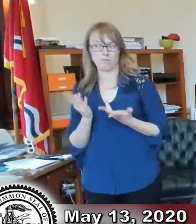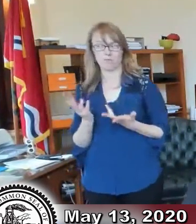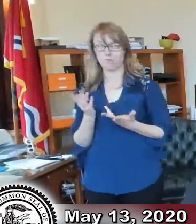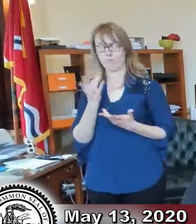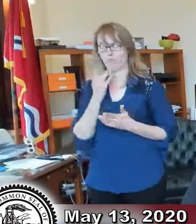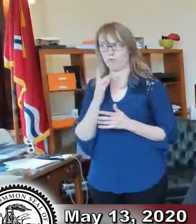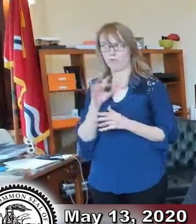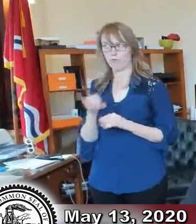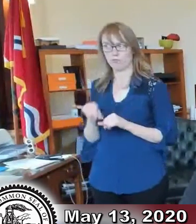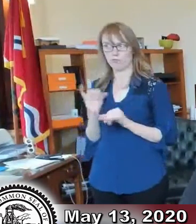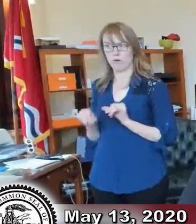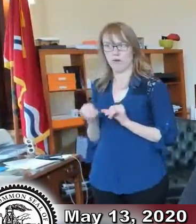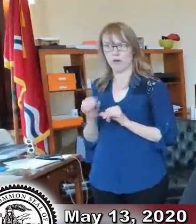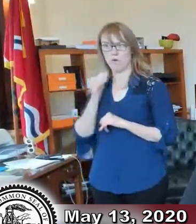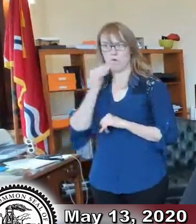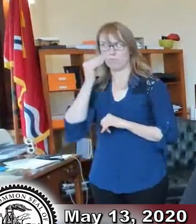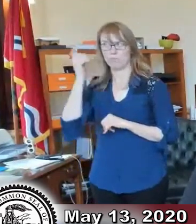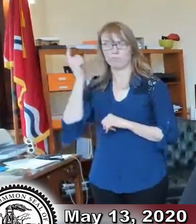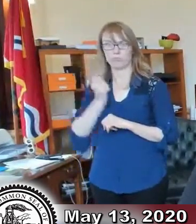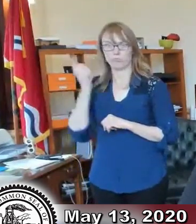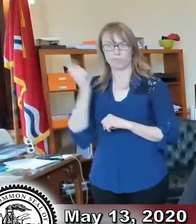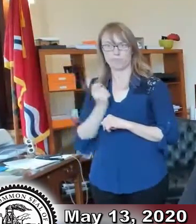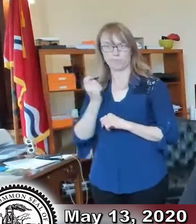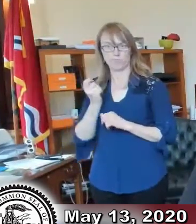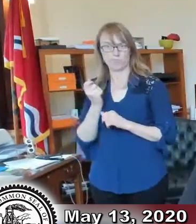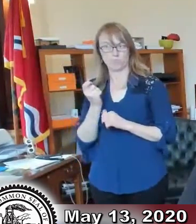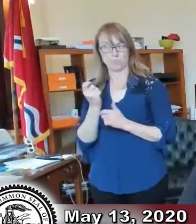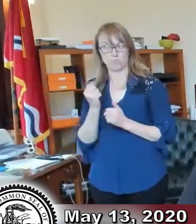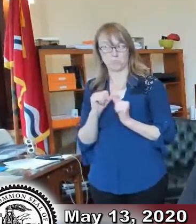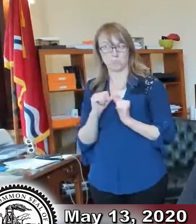not to go back to work at this time,